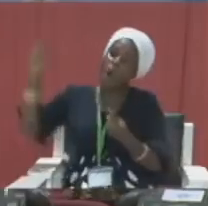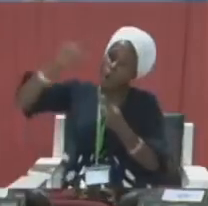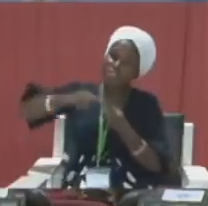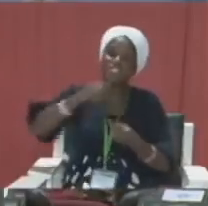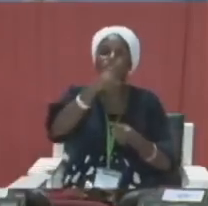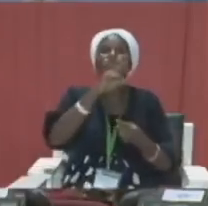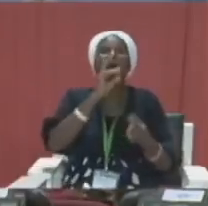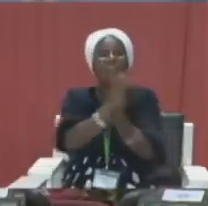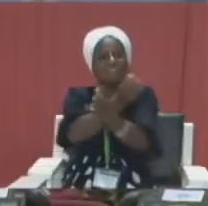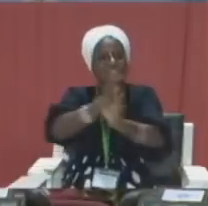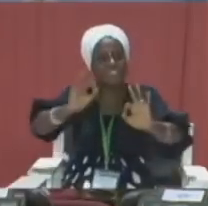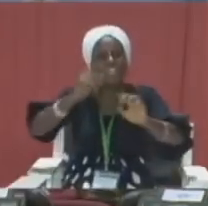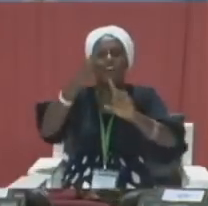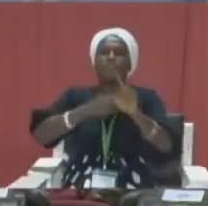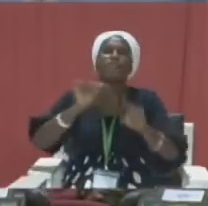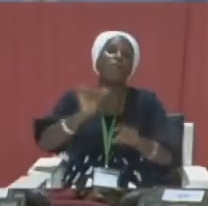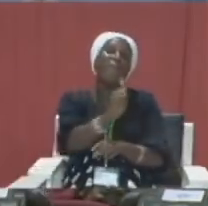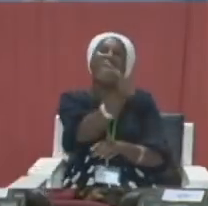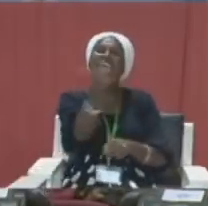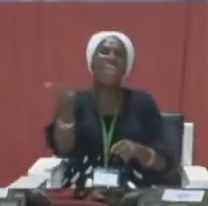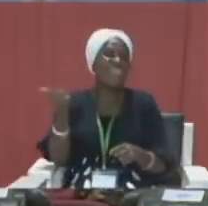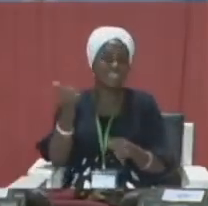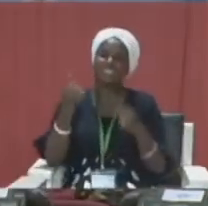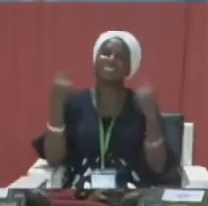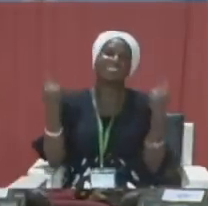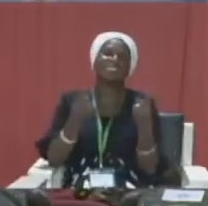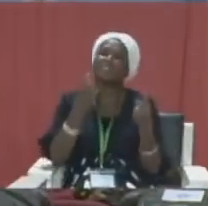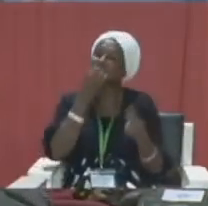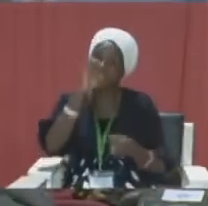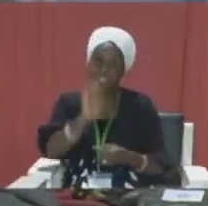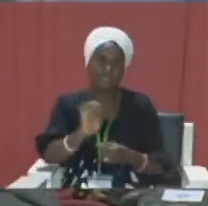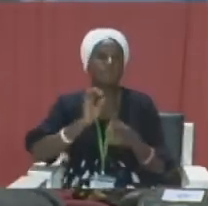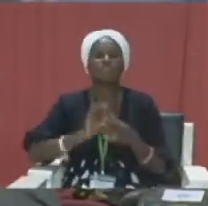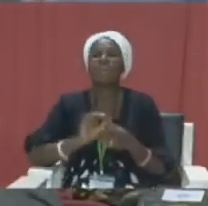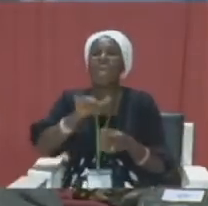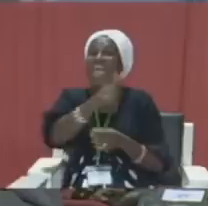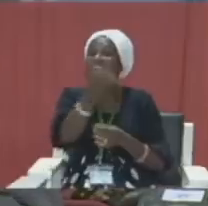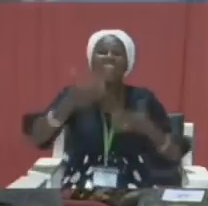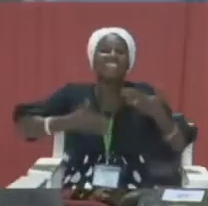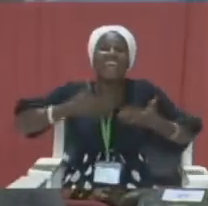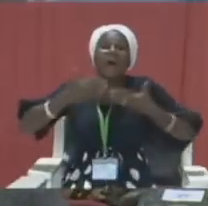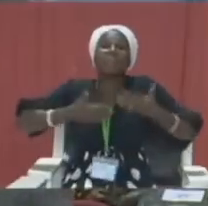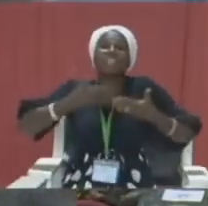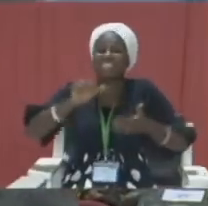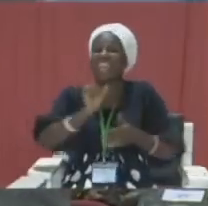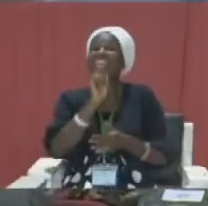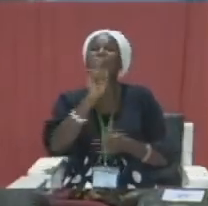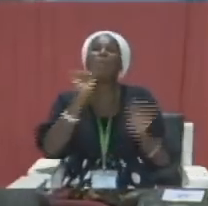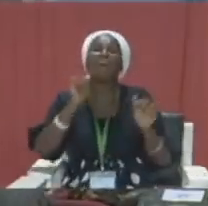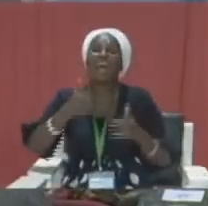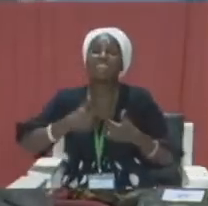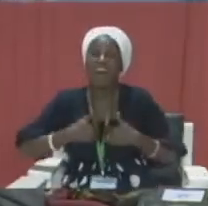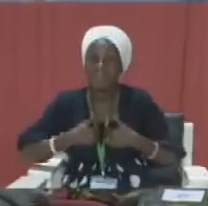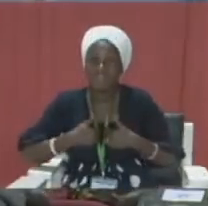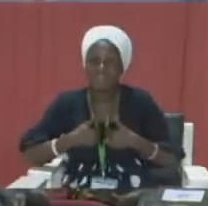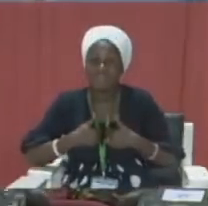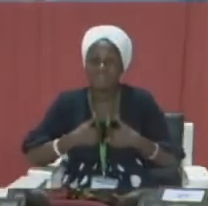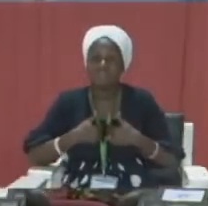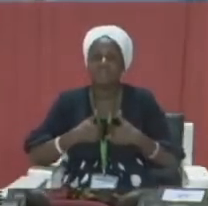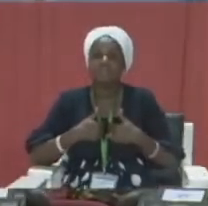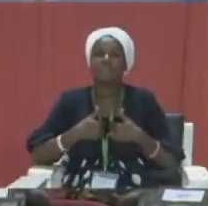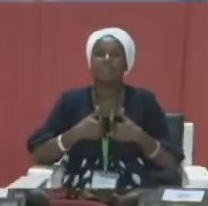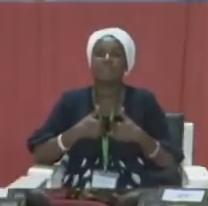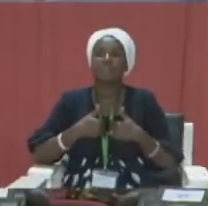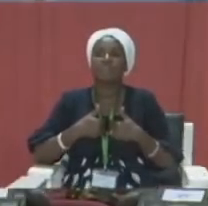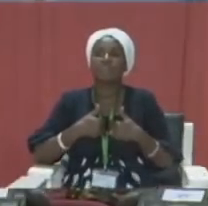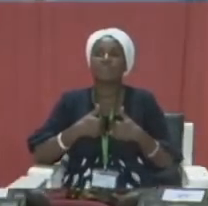every form of guilt. Every happiness a man can have, can ever have, from the